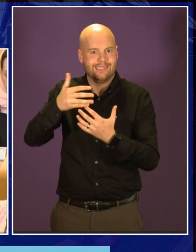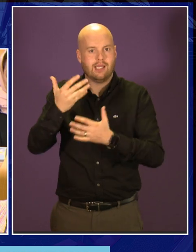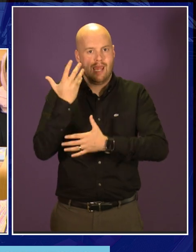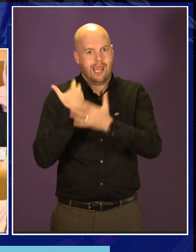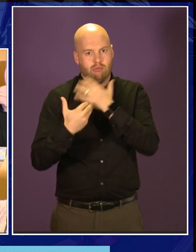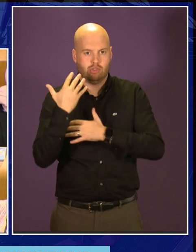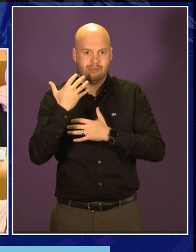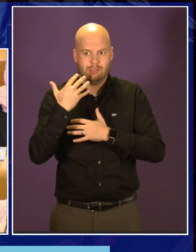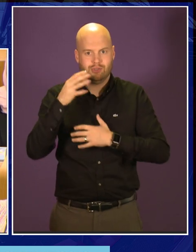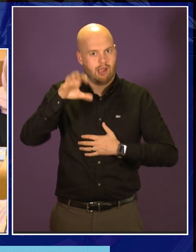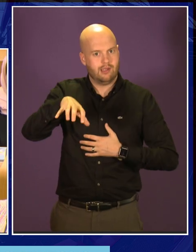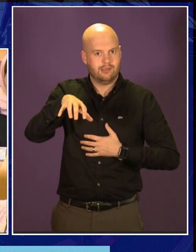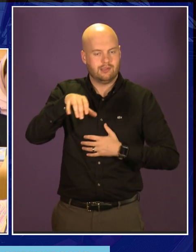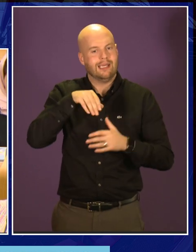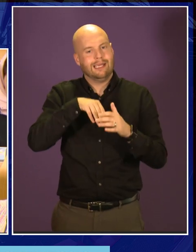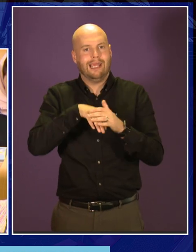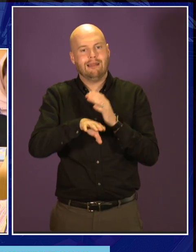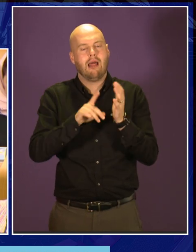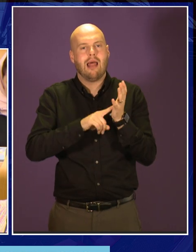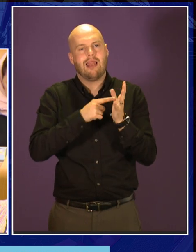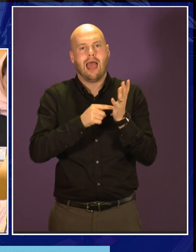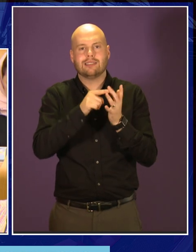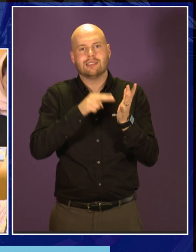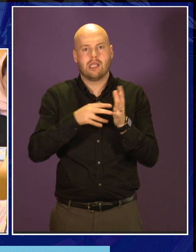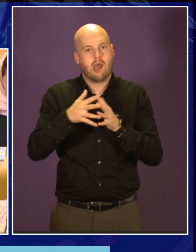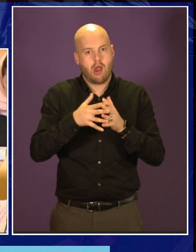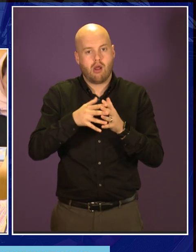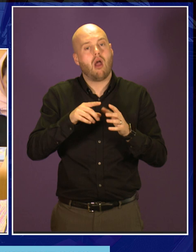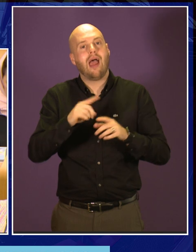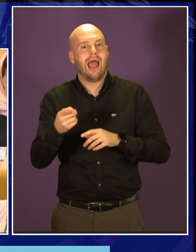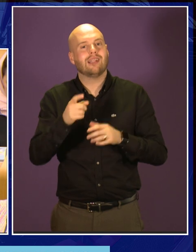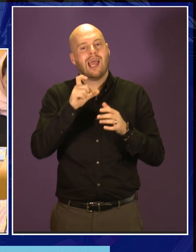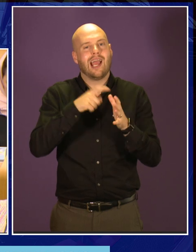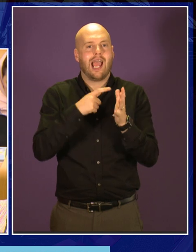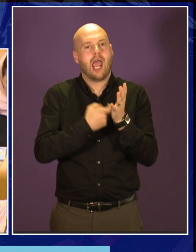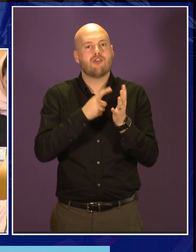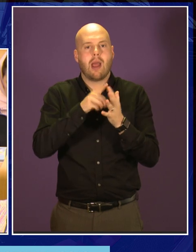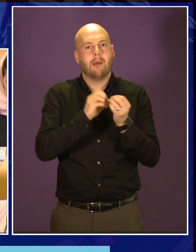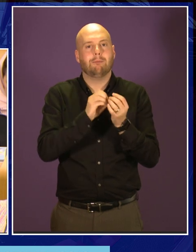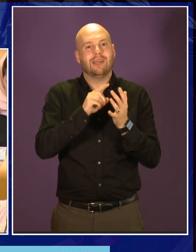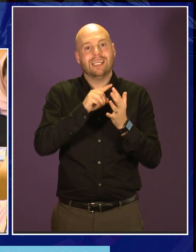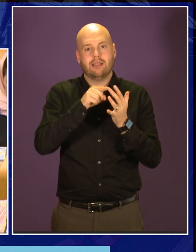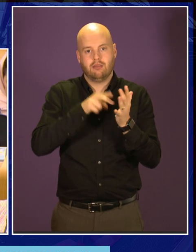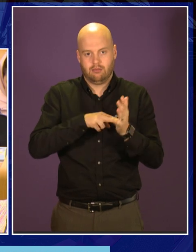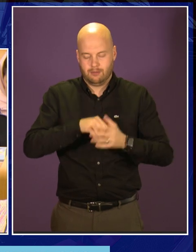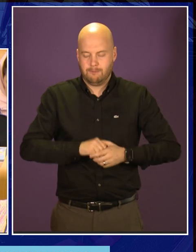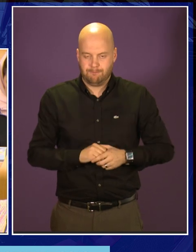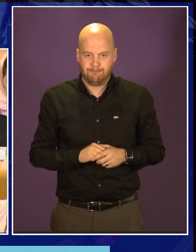and the Caribbean, and therefore significant for all peoples across the world.